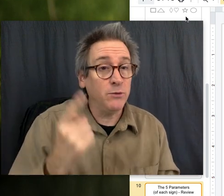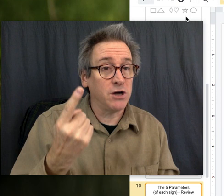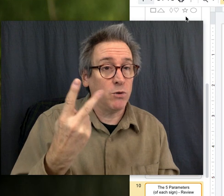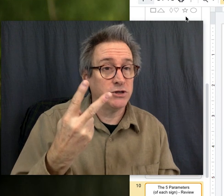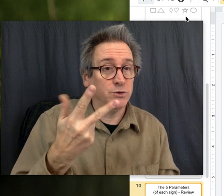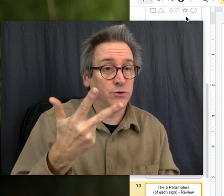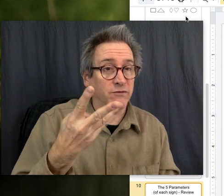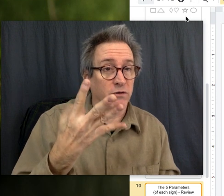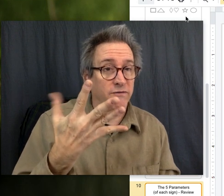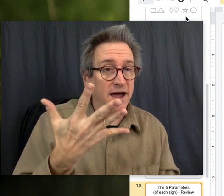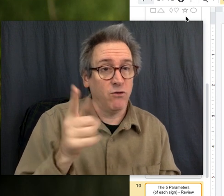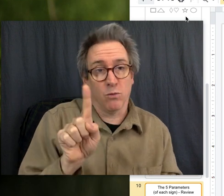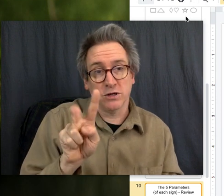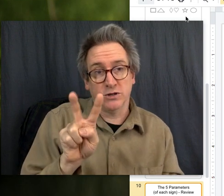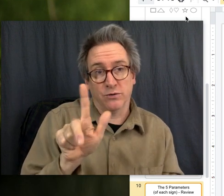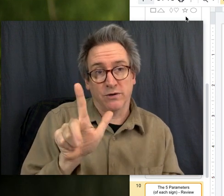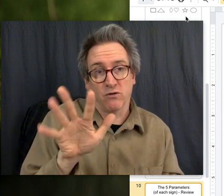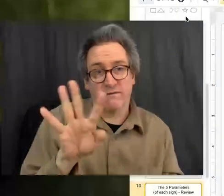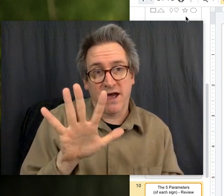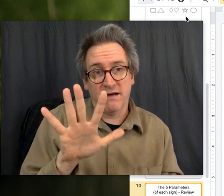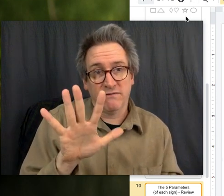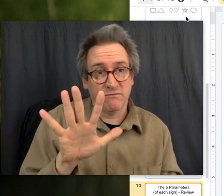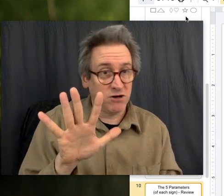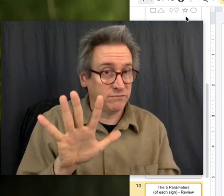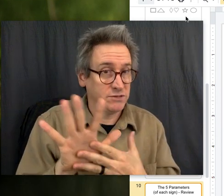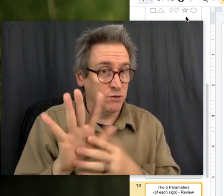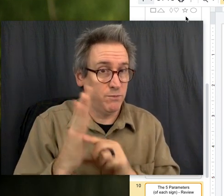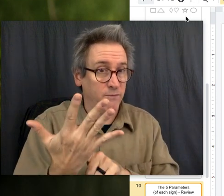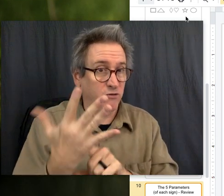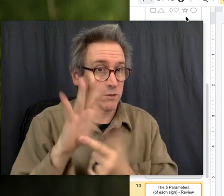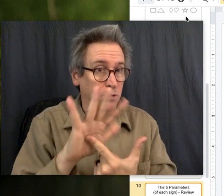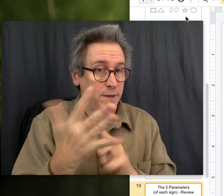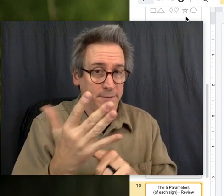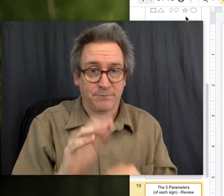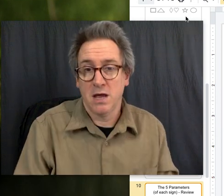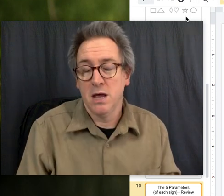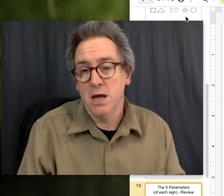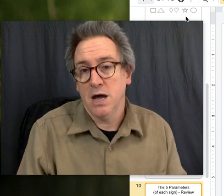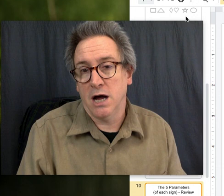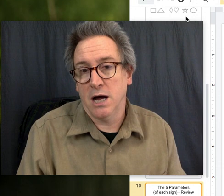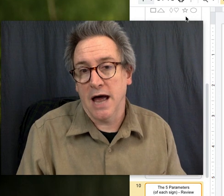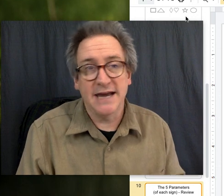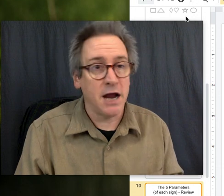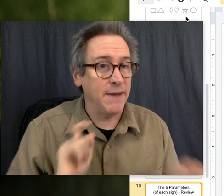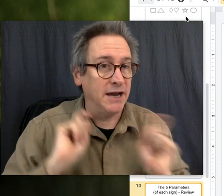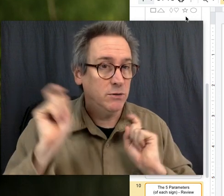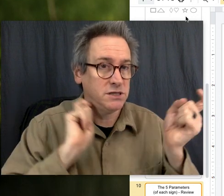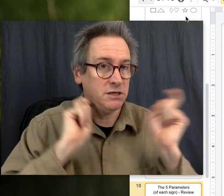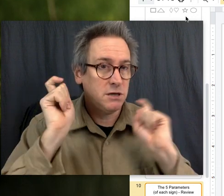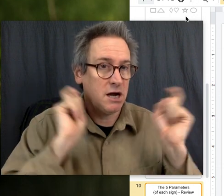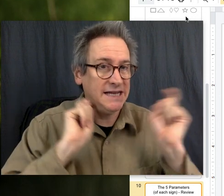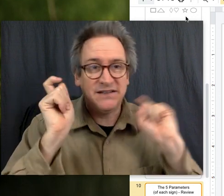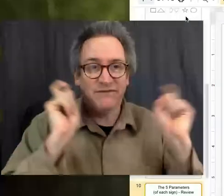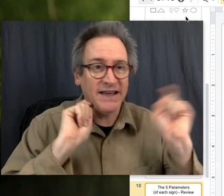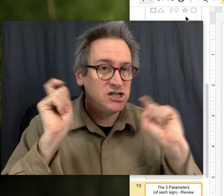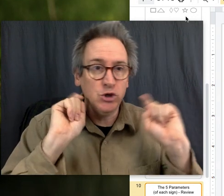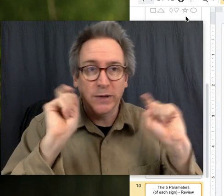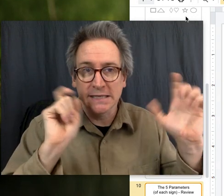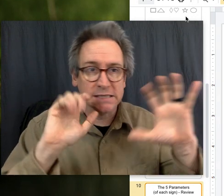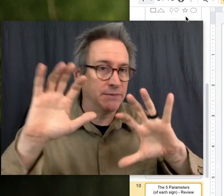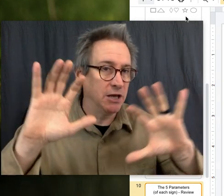Like we saw 1, 2, 3, 4, 5, or 1, 2, 3, 4, 5. So palm forward, palm back. And non-manuals. Is the